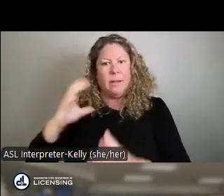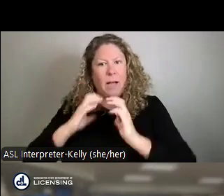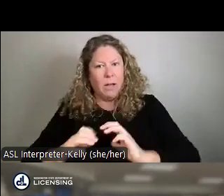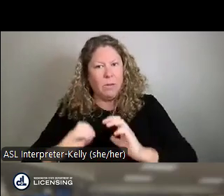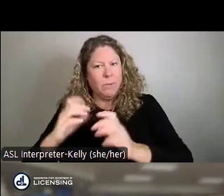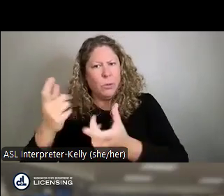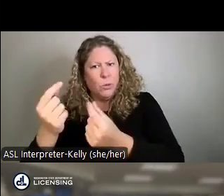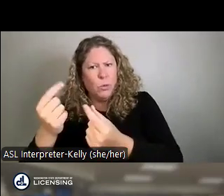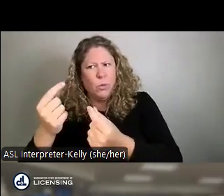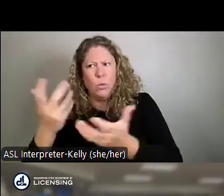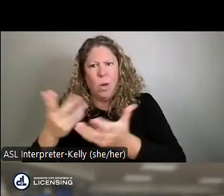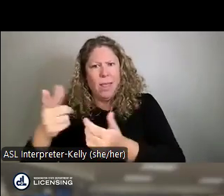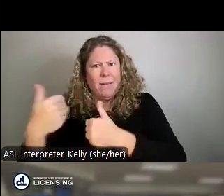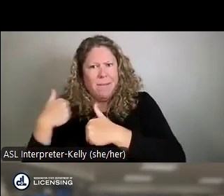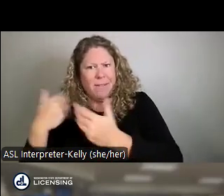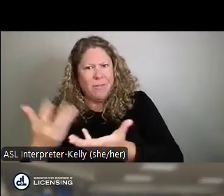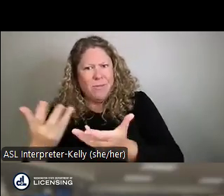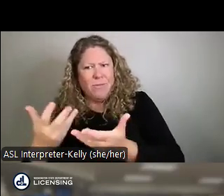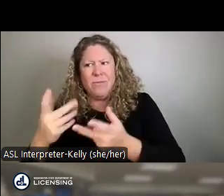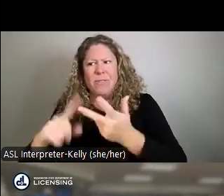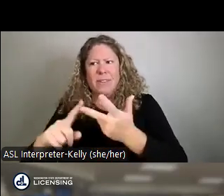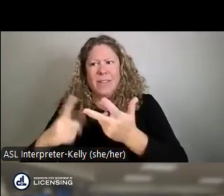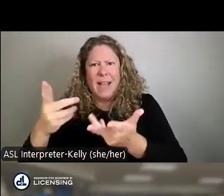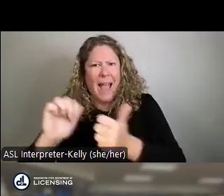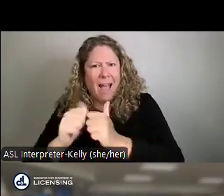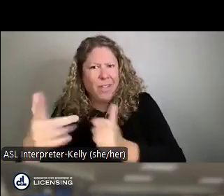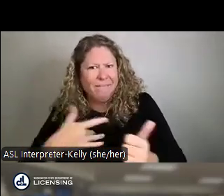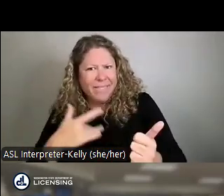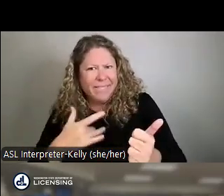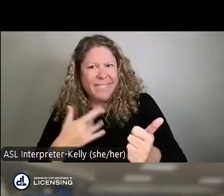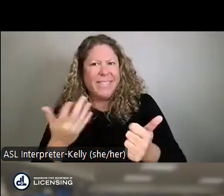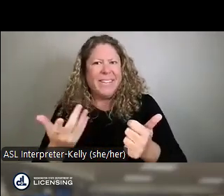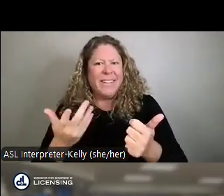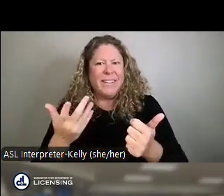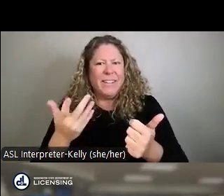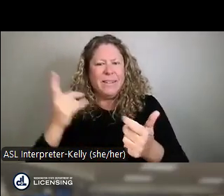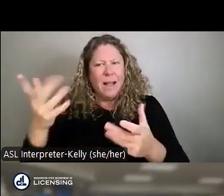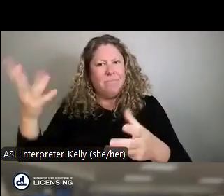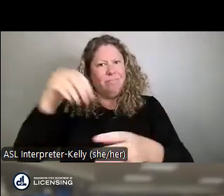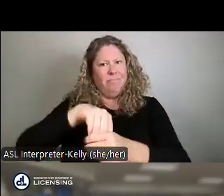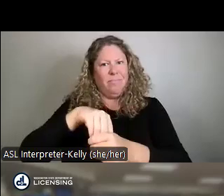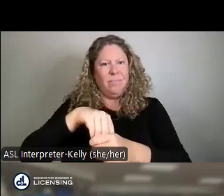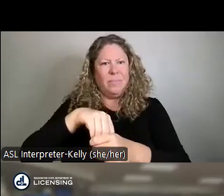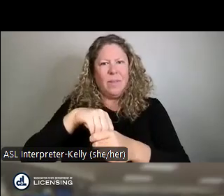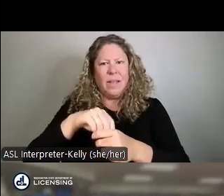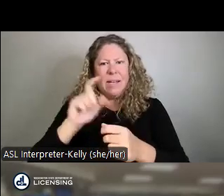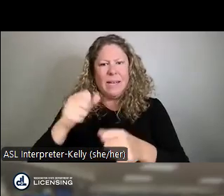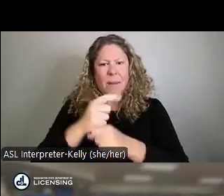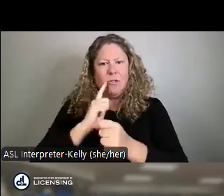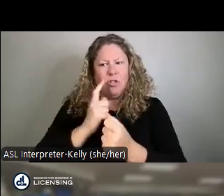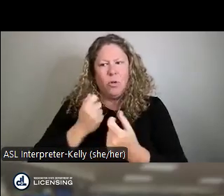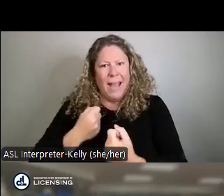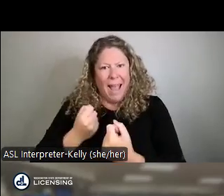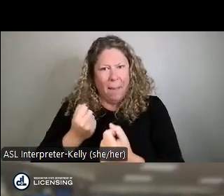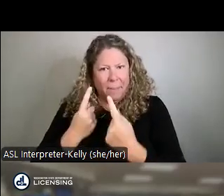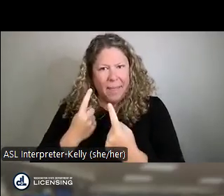they feeling? There's very much a component of deep customer understanding and empathy in customer